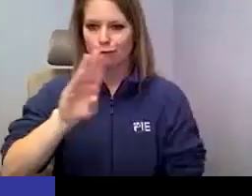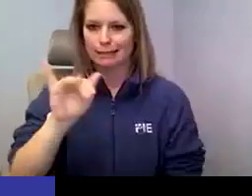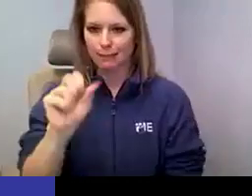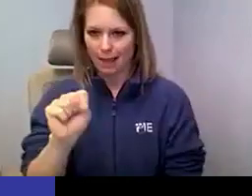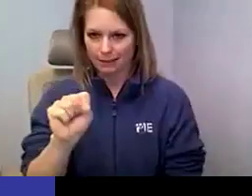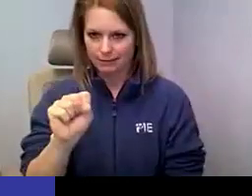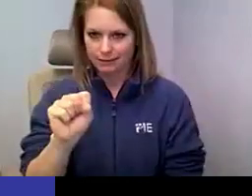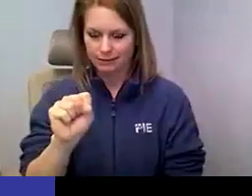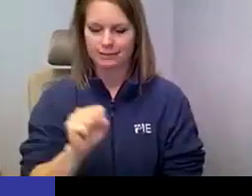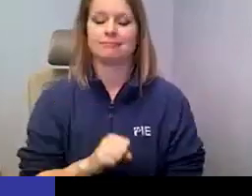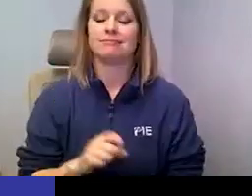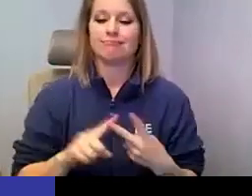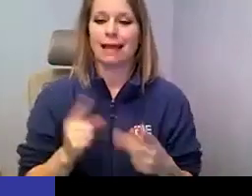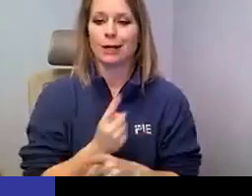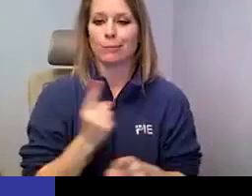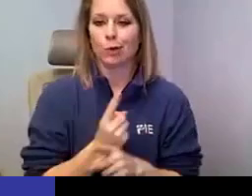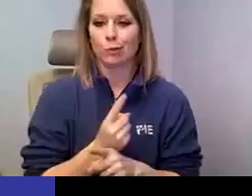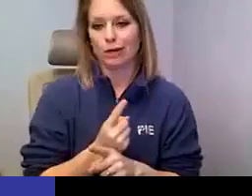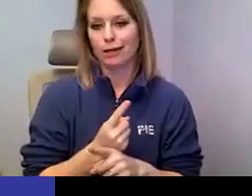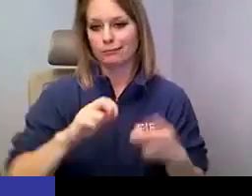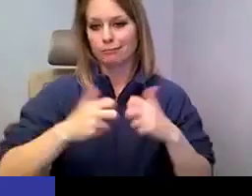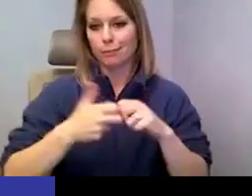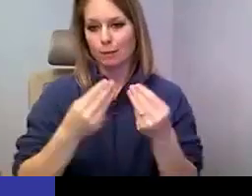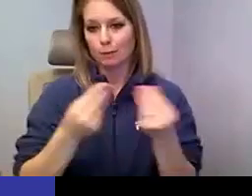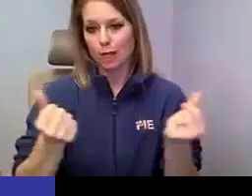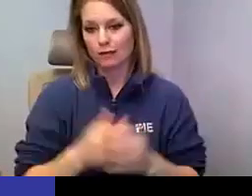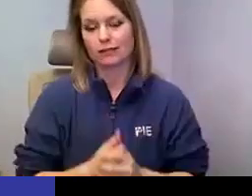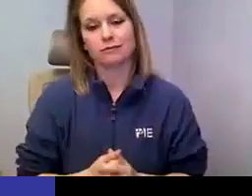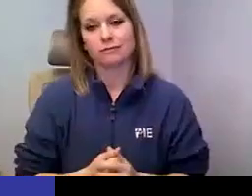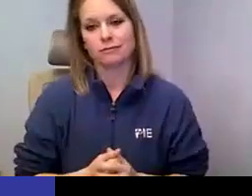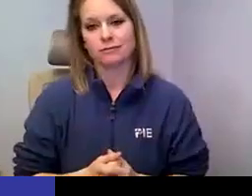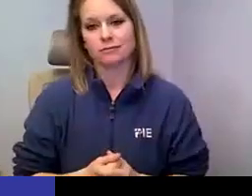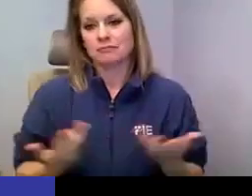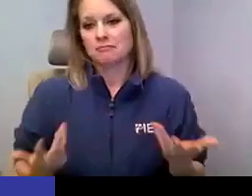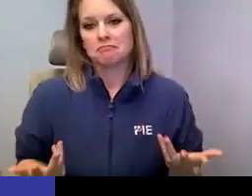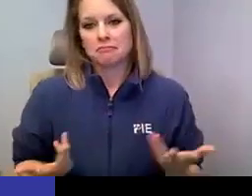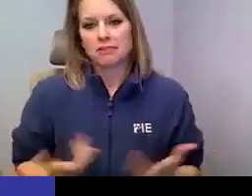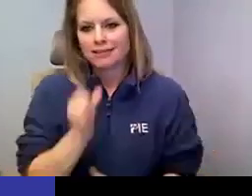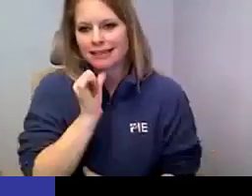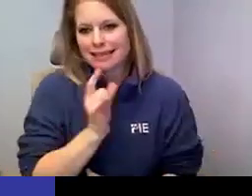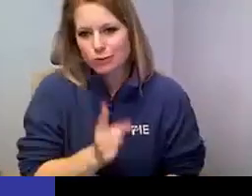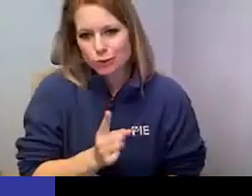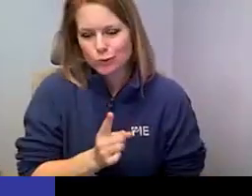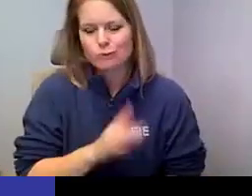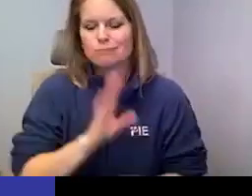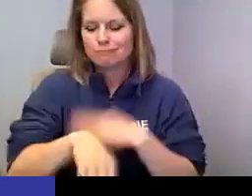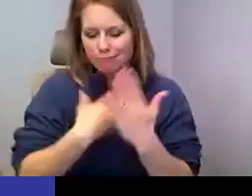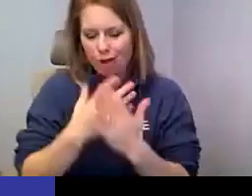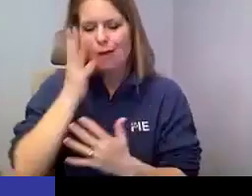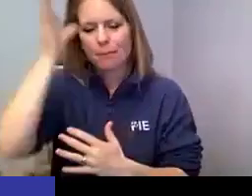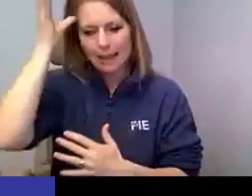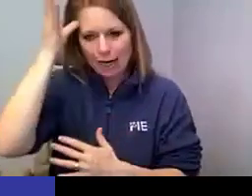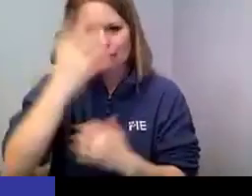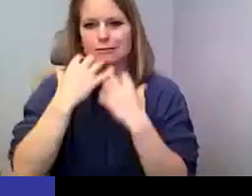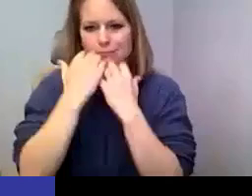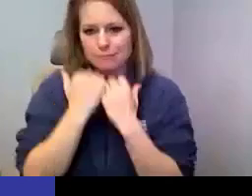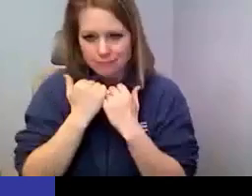solving, because it's simply untrue that there's a parent out there that doesn't care about their kid and their kid's education.